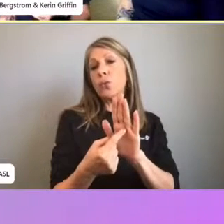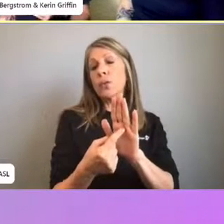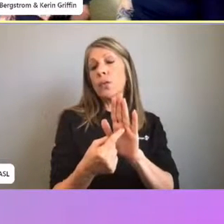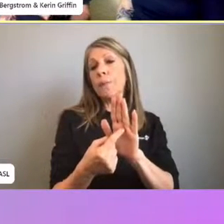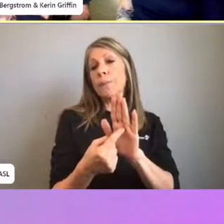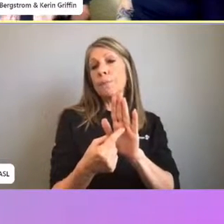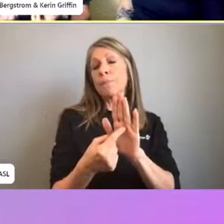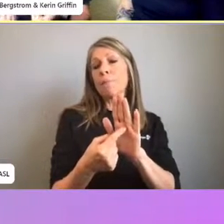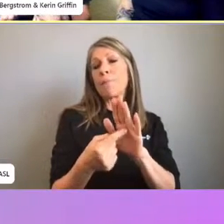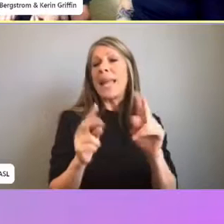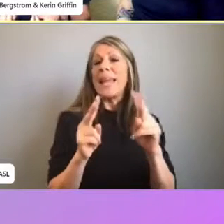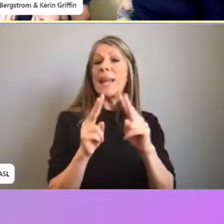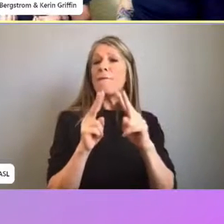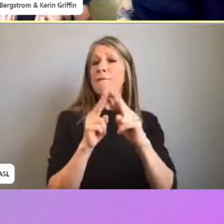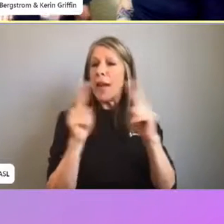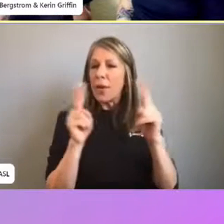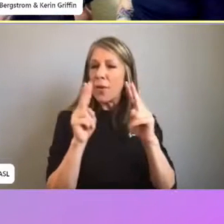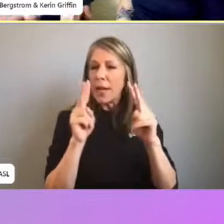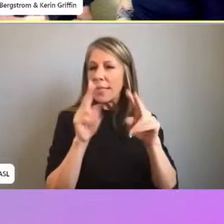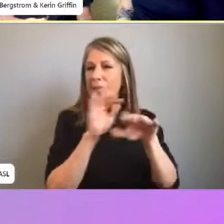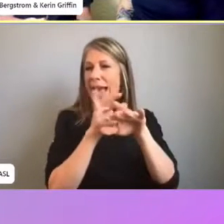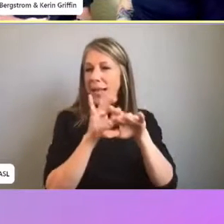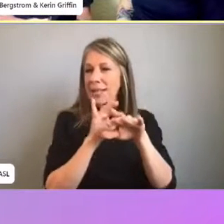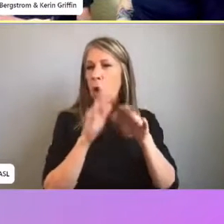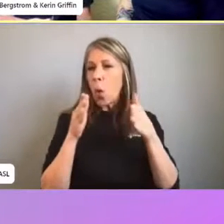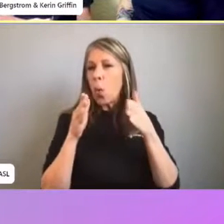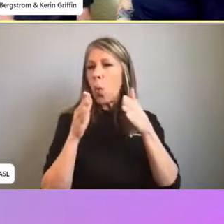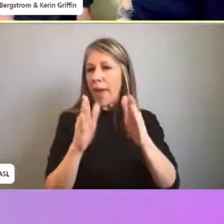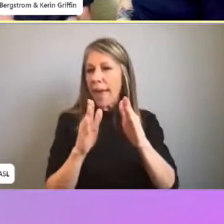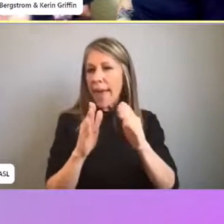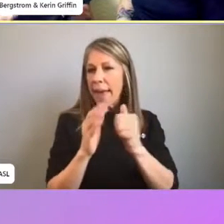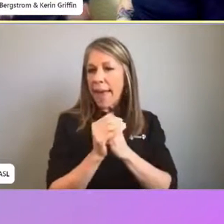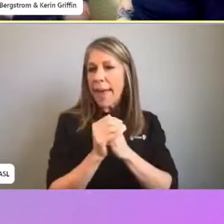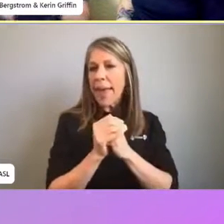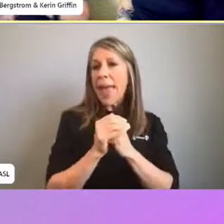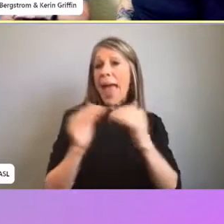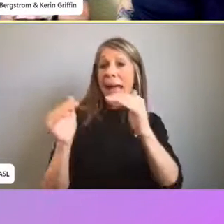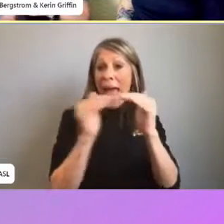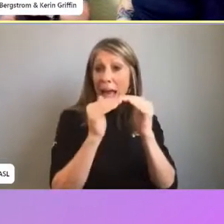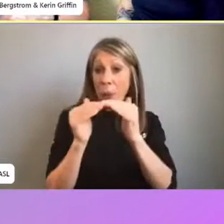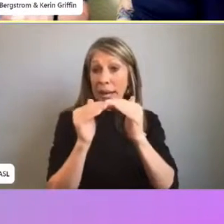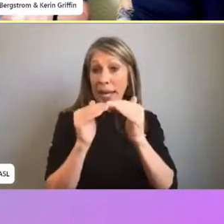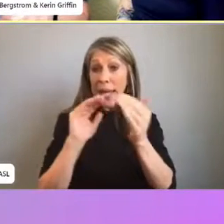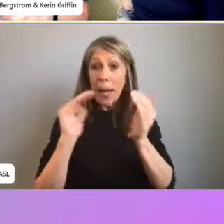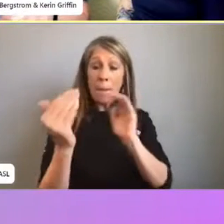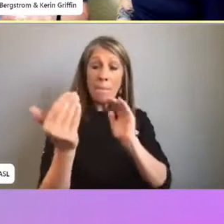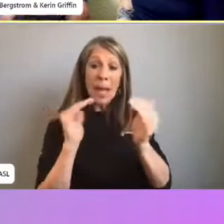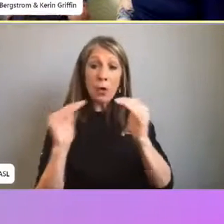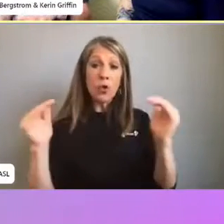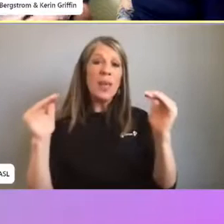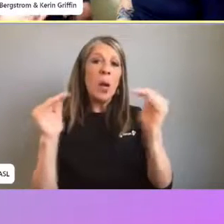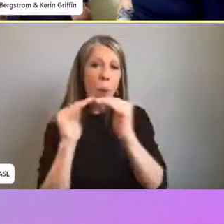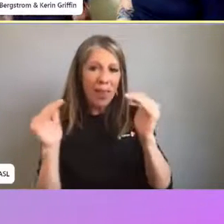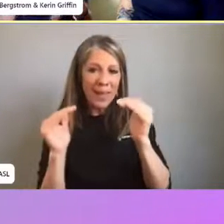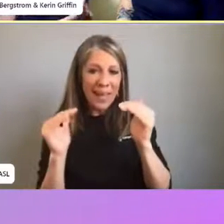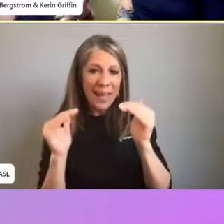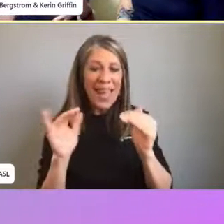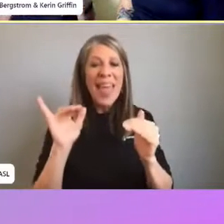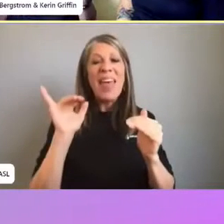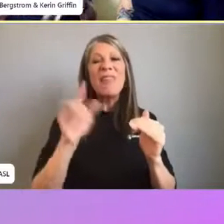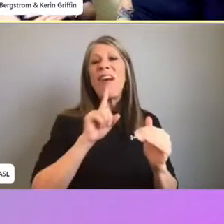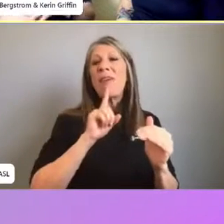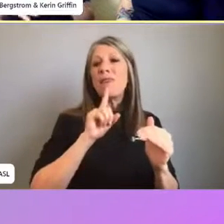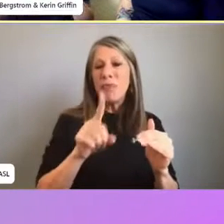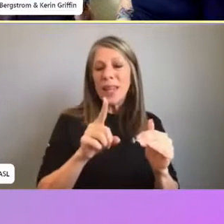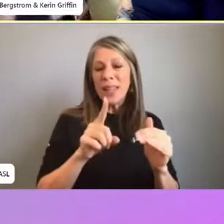very tactical way, include equity versus equality. And then that opens up